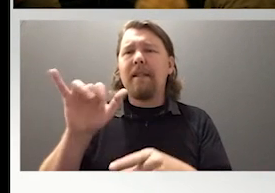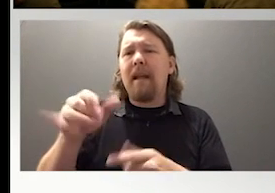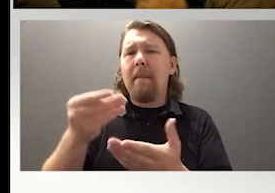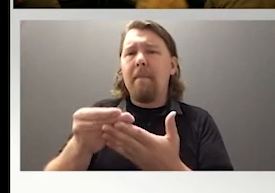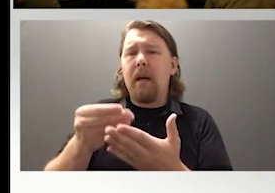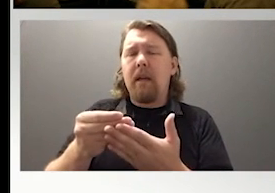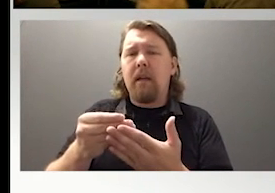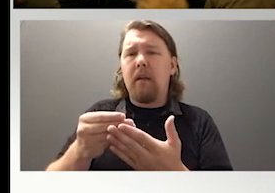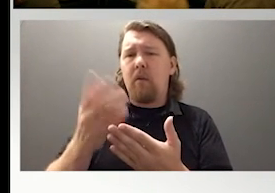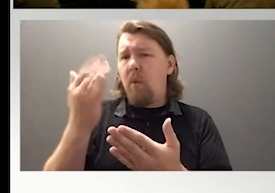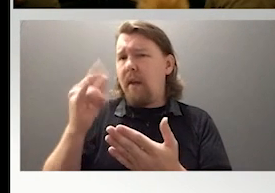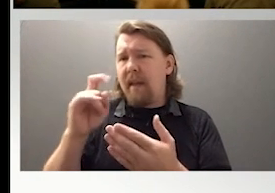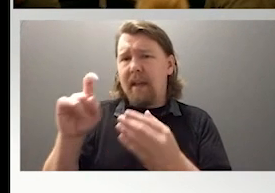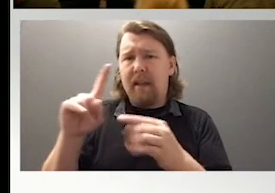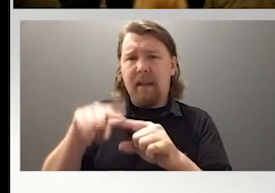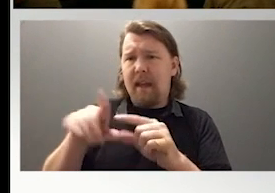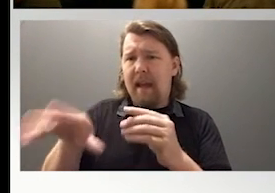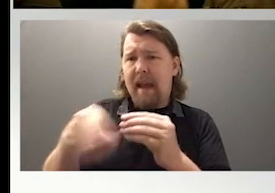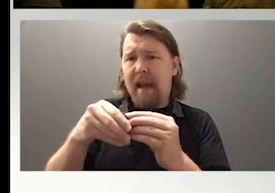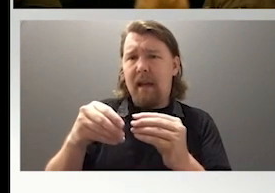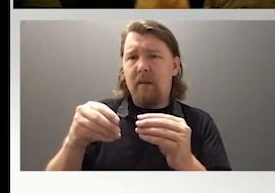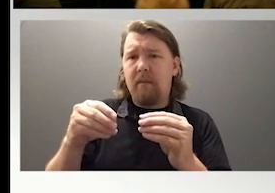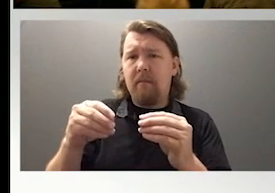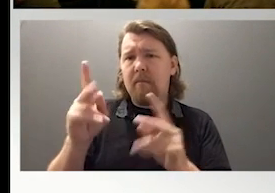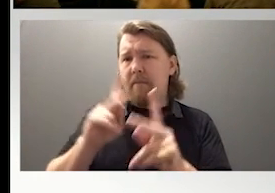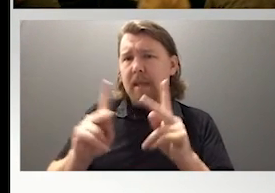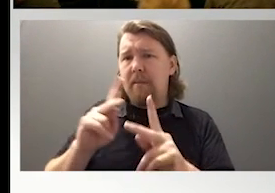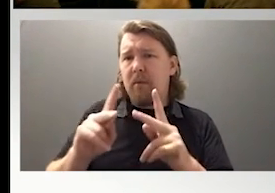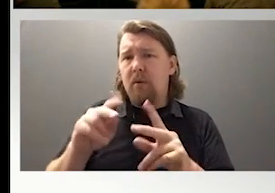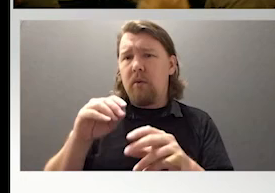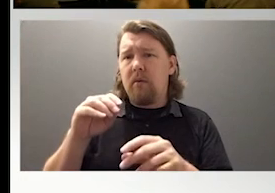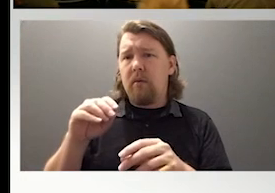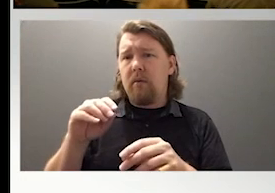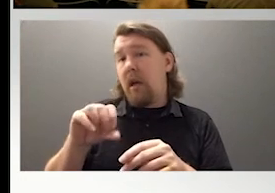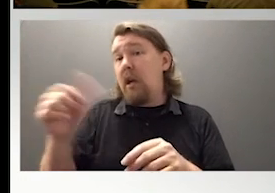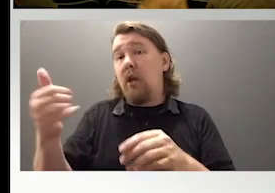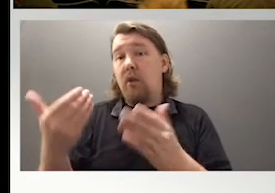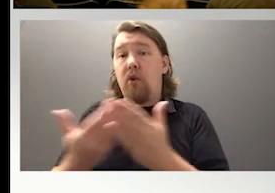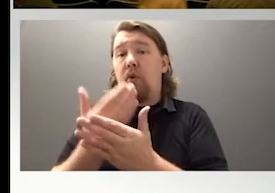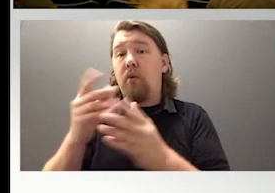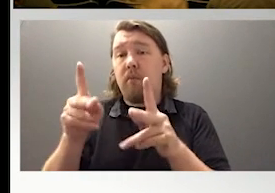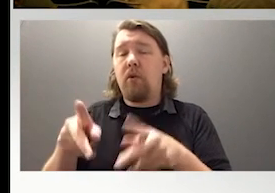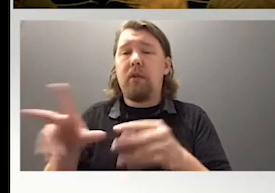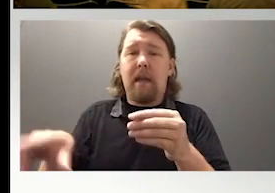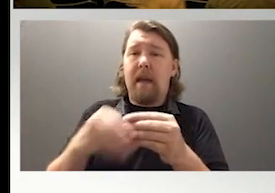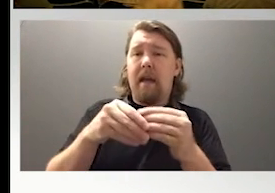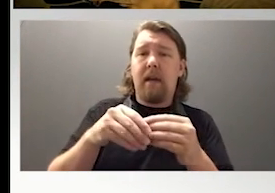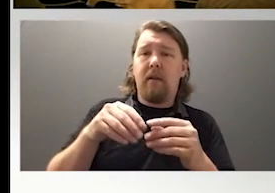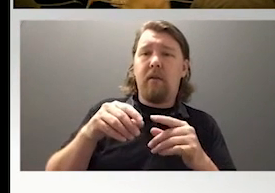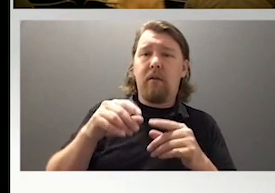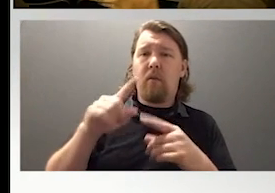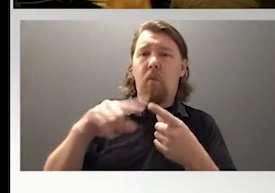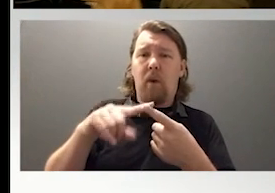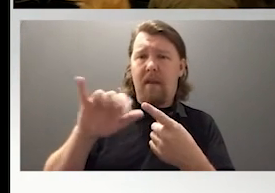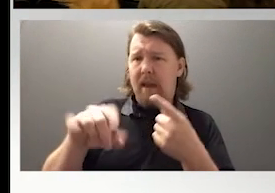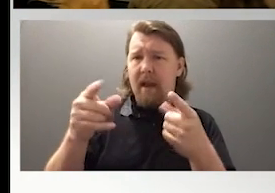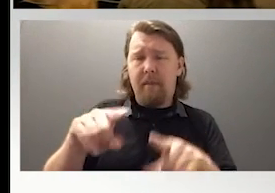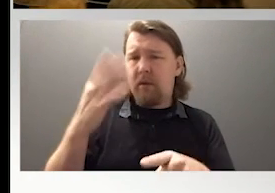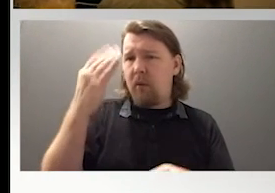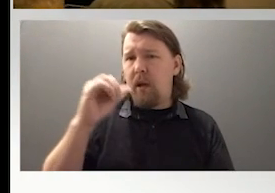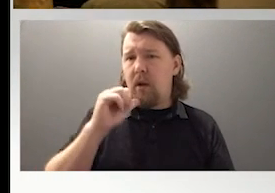passing away and the funds that aren't being used? Why aren't more people being put on the wait list? Because, I mean, off the wait list because of that?